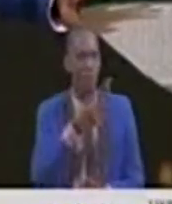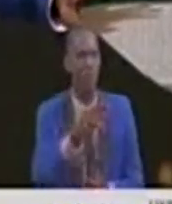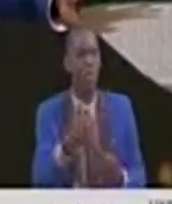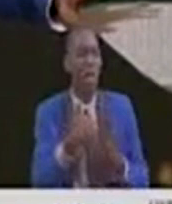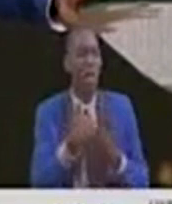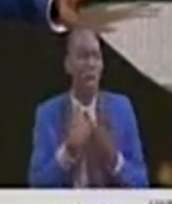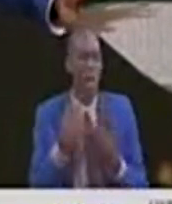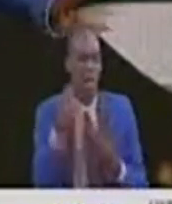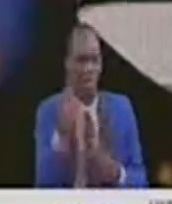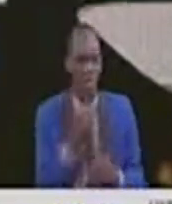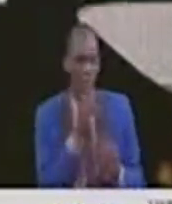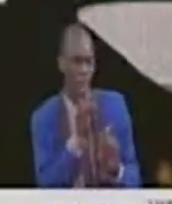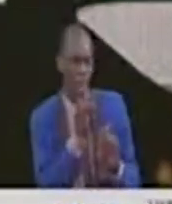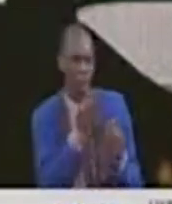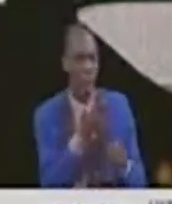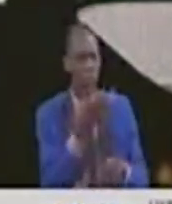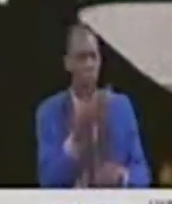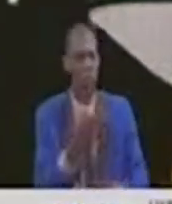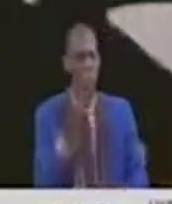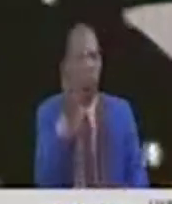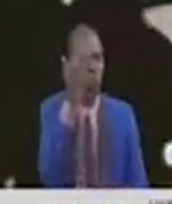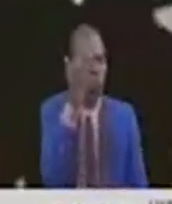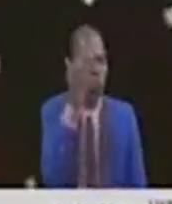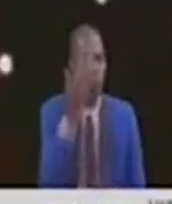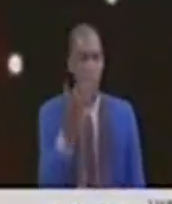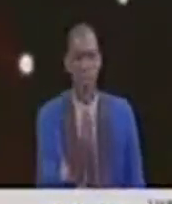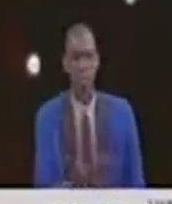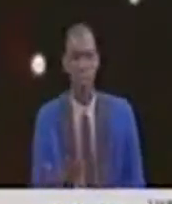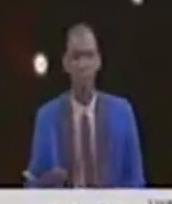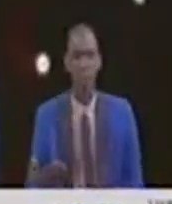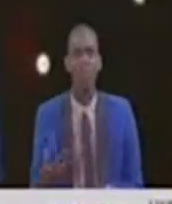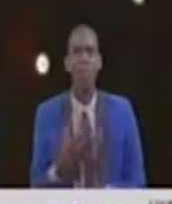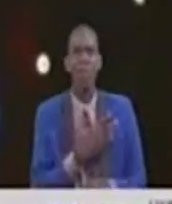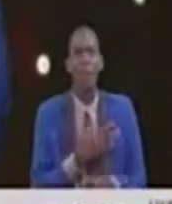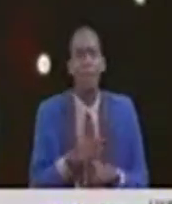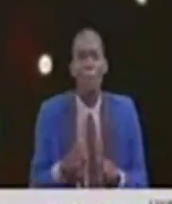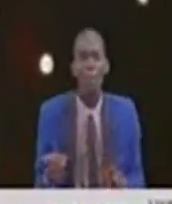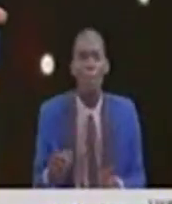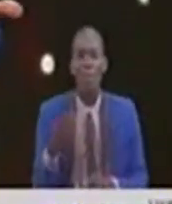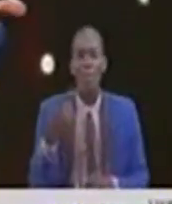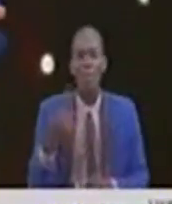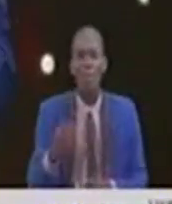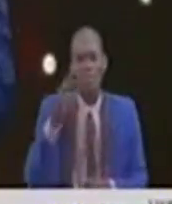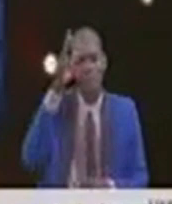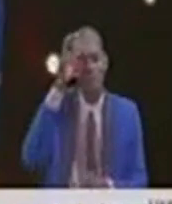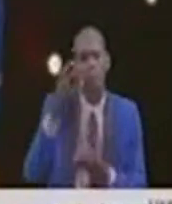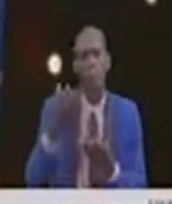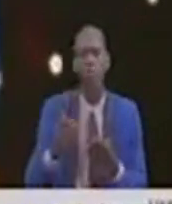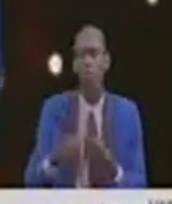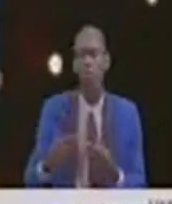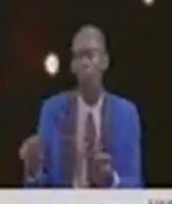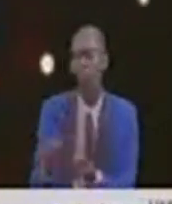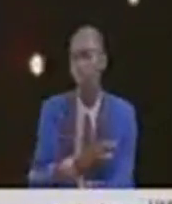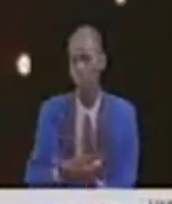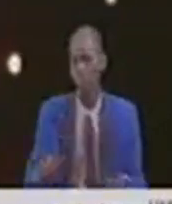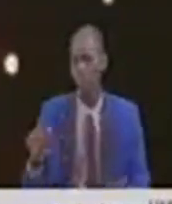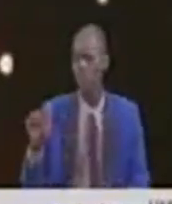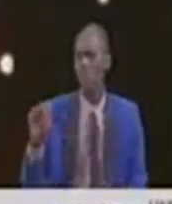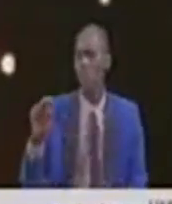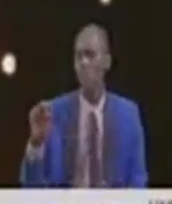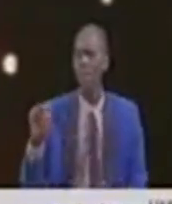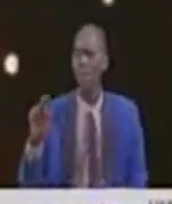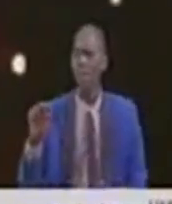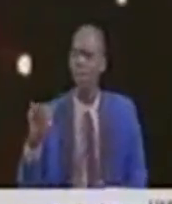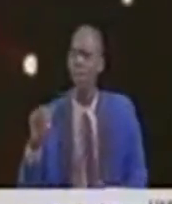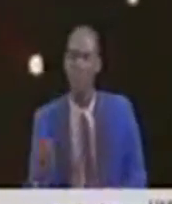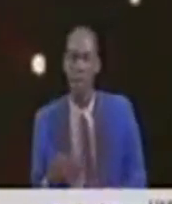that Peter will know. But he wanted to destroy Ananias and wanted to destroy Sapphira, the wife.